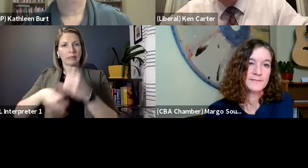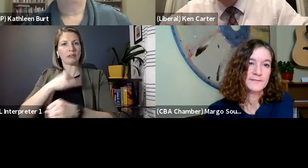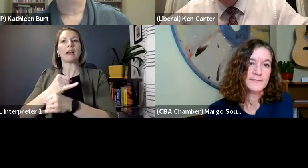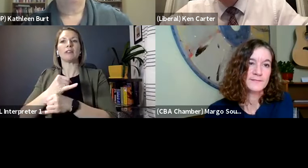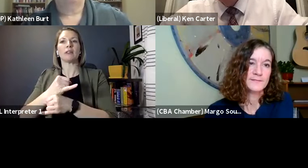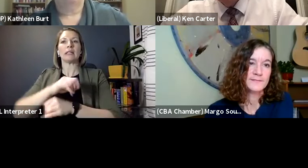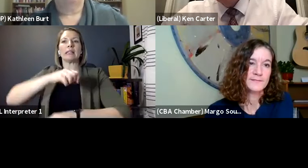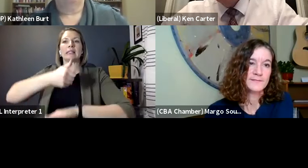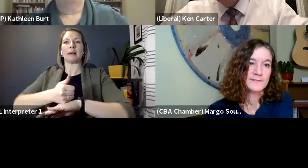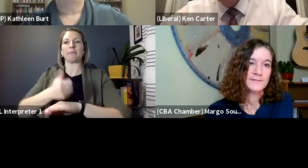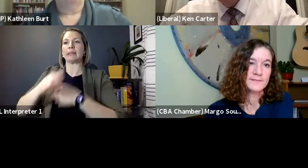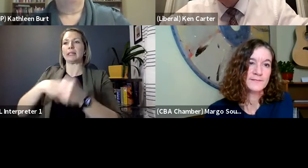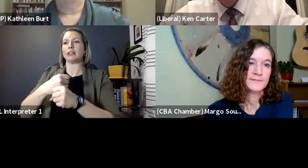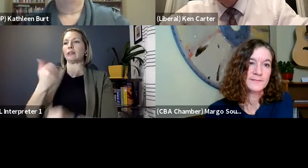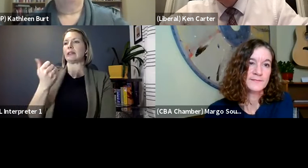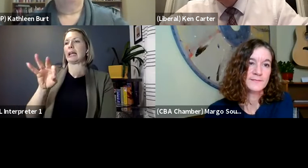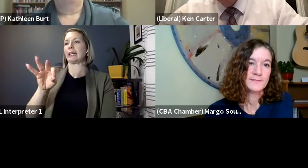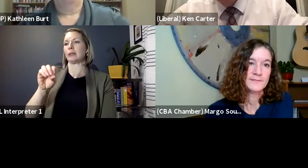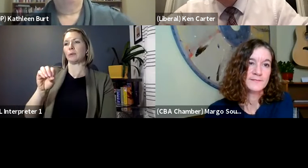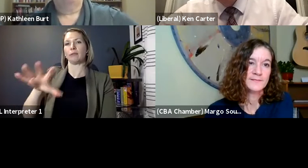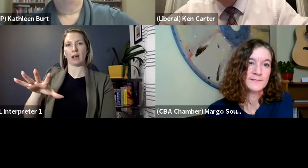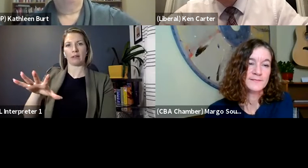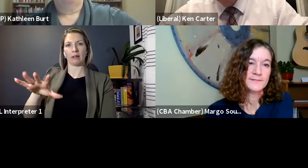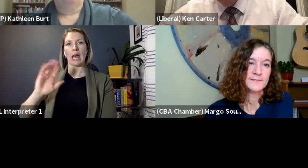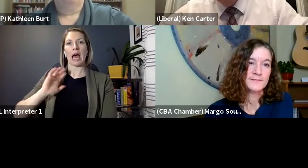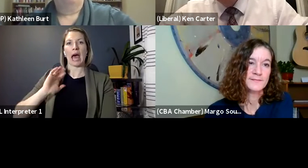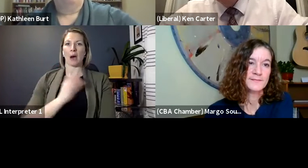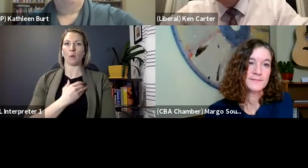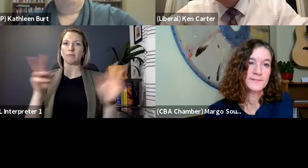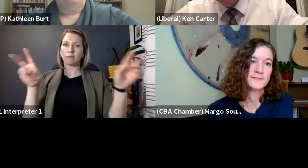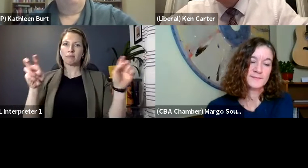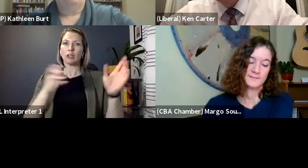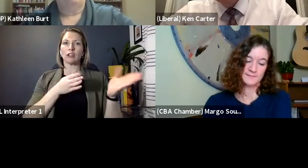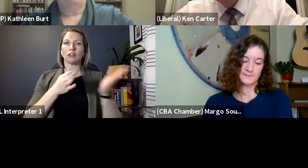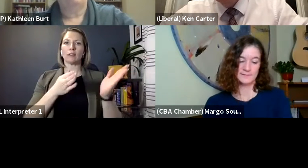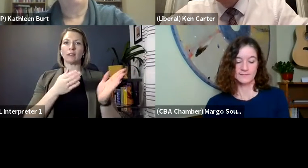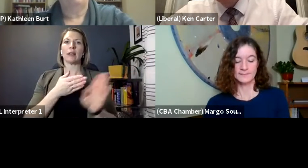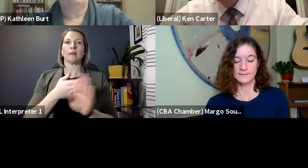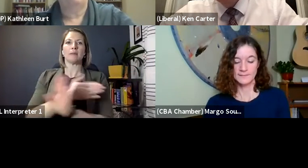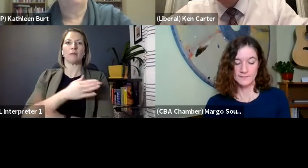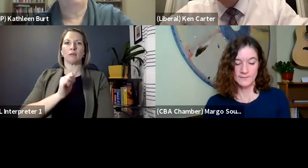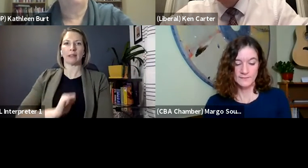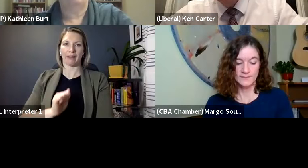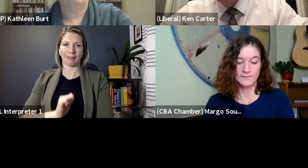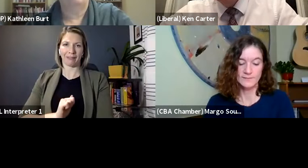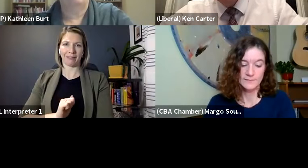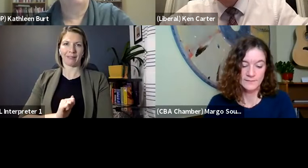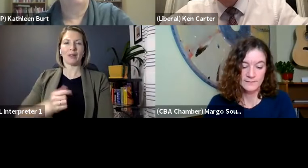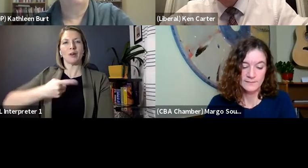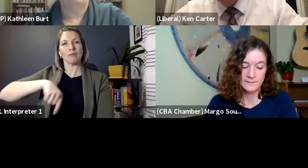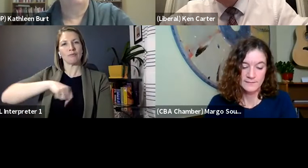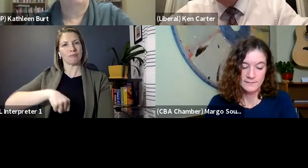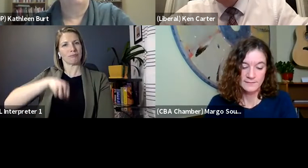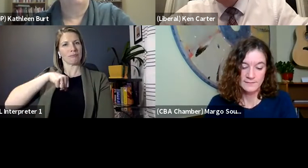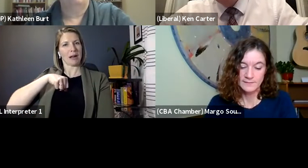1905. Rotary's motto is service above self, and our club has been proudly serving the CBS and Paradise area for over 30